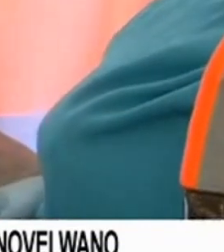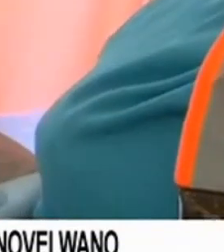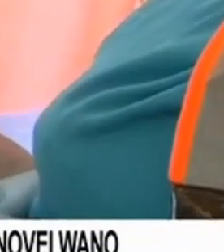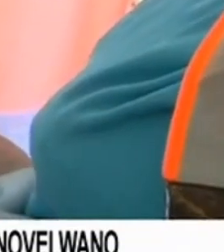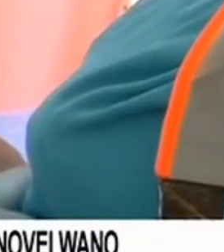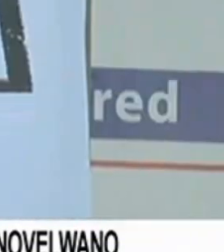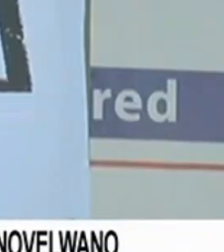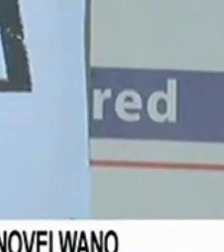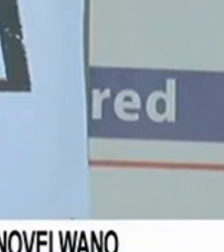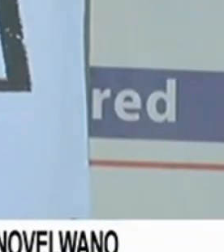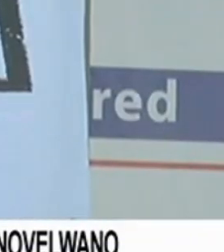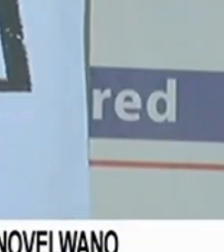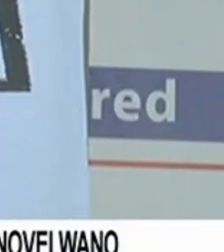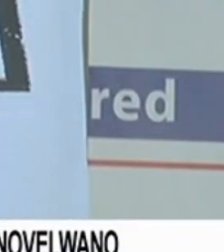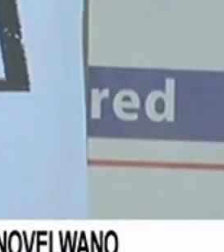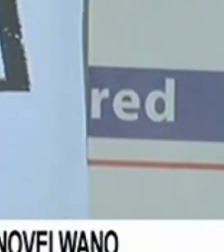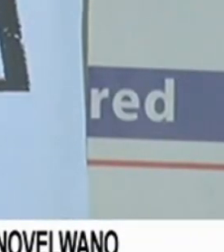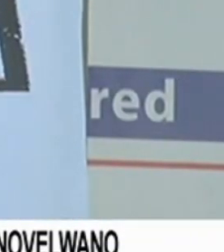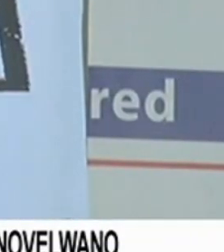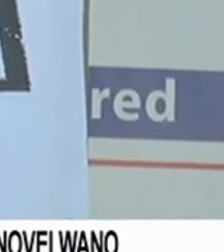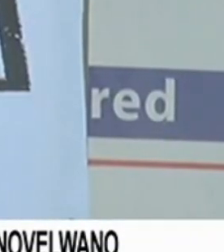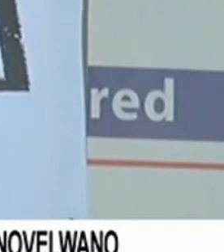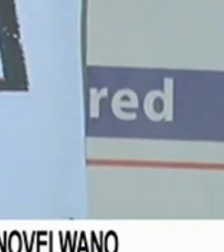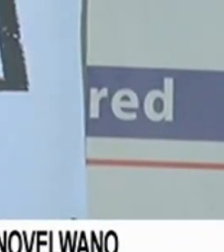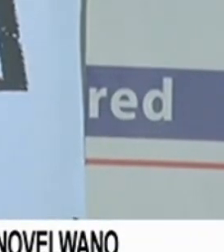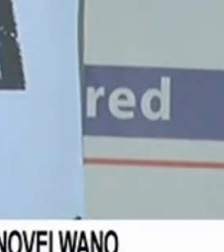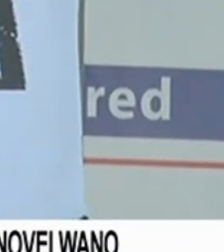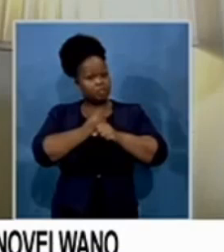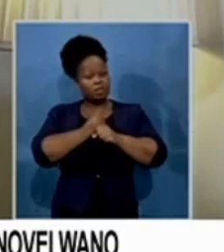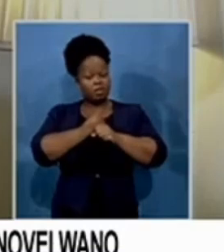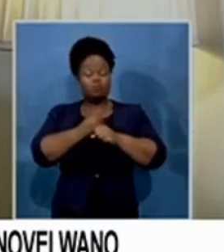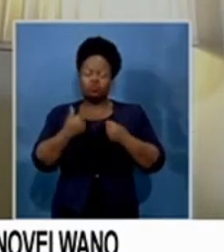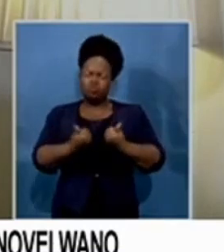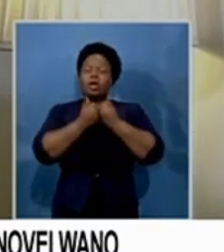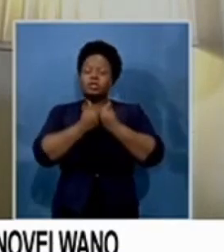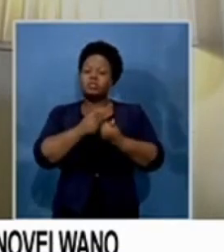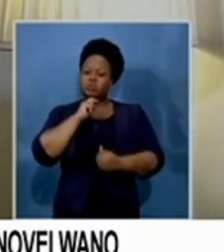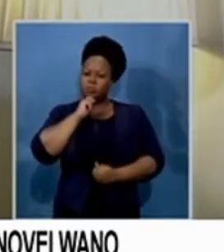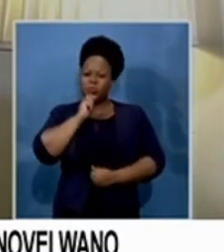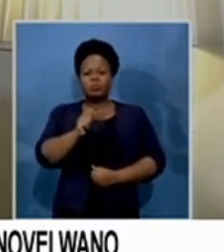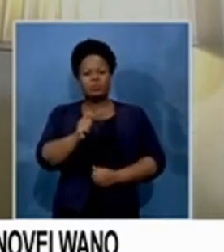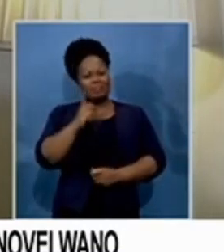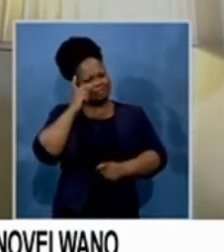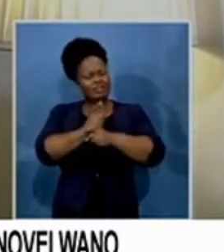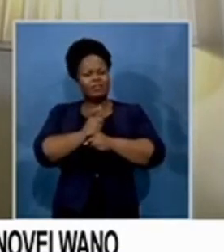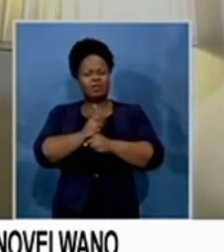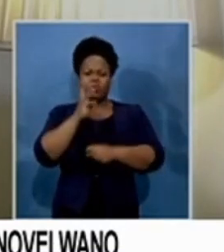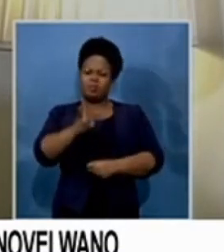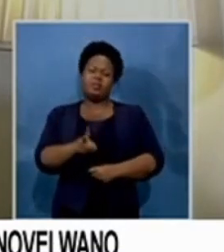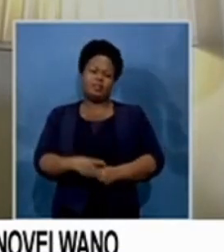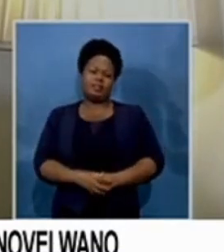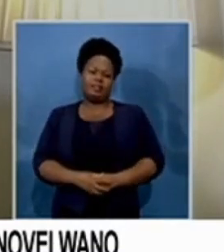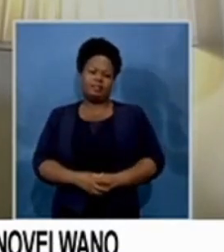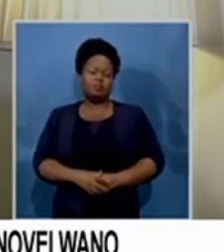esisho ukubaqeda. The year ahead will be challenging and difficult. We are in the